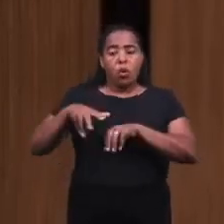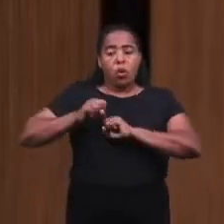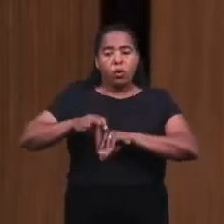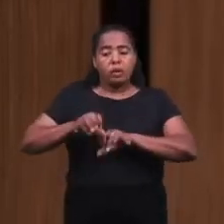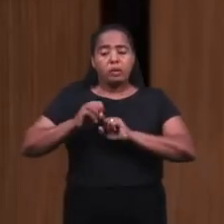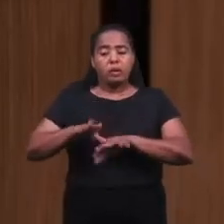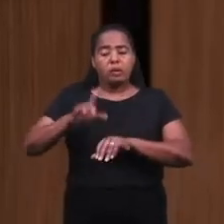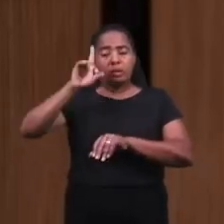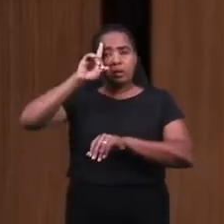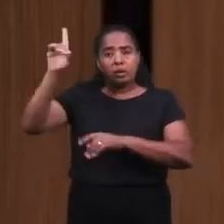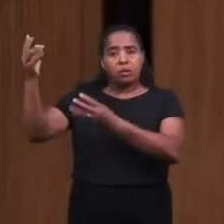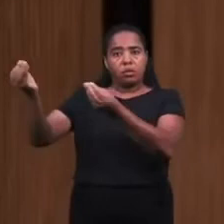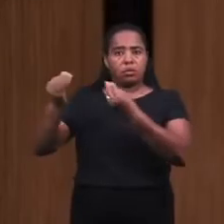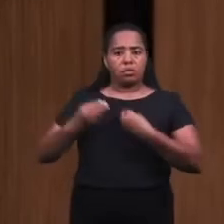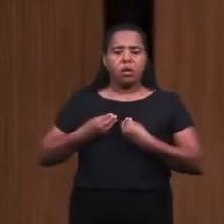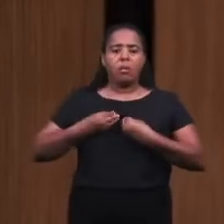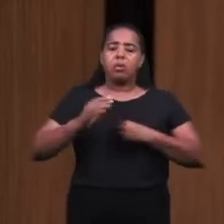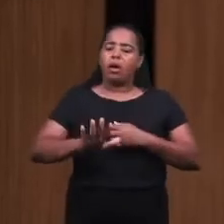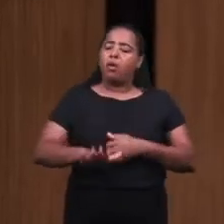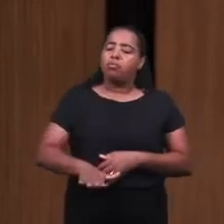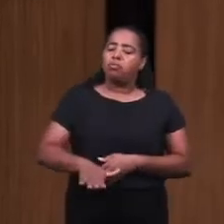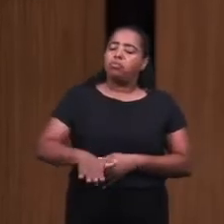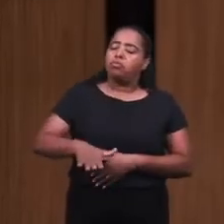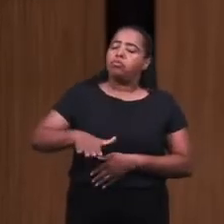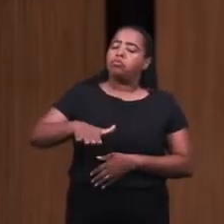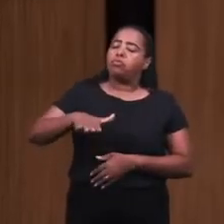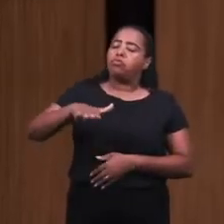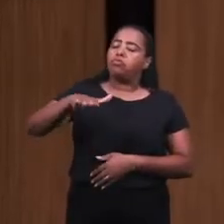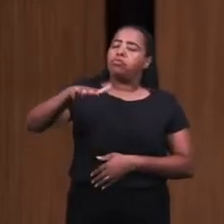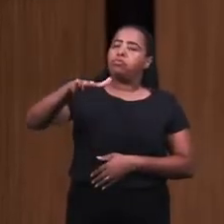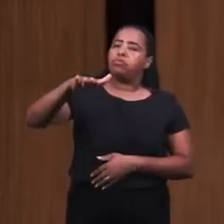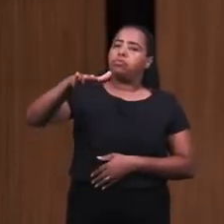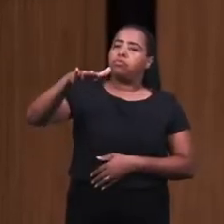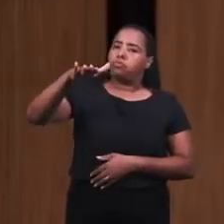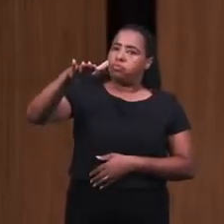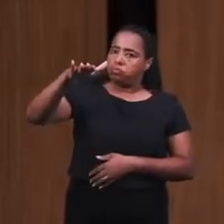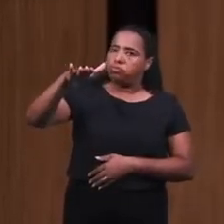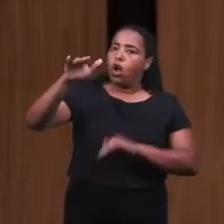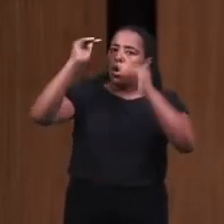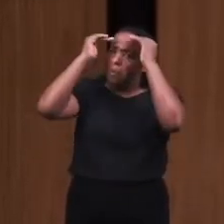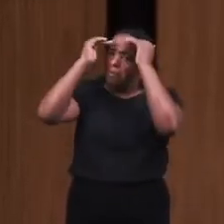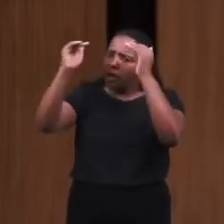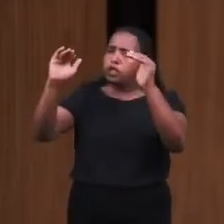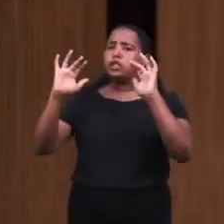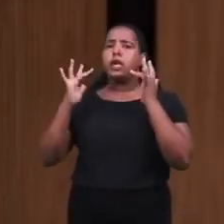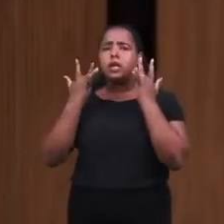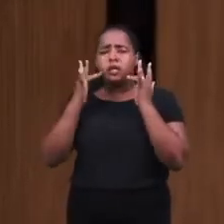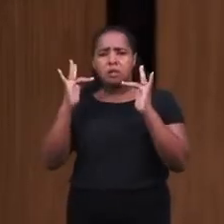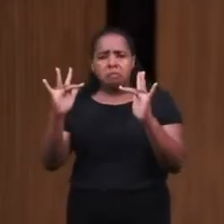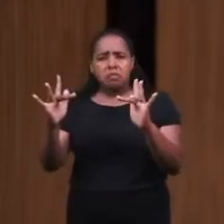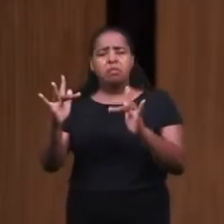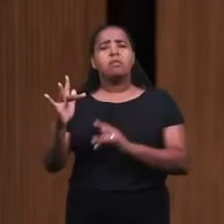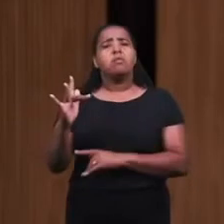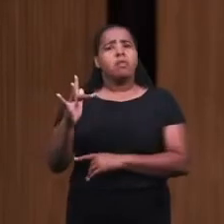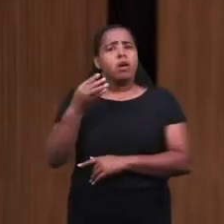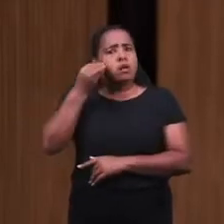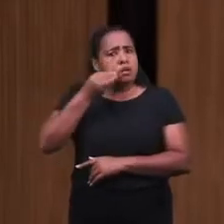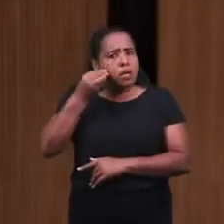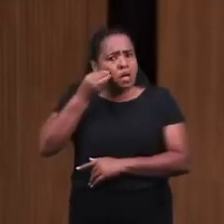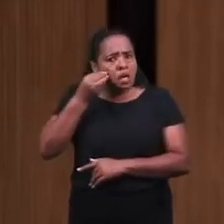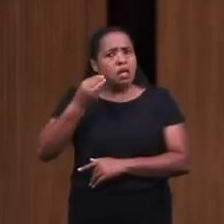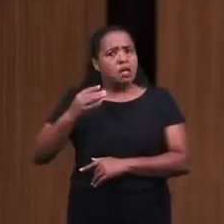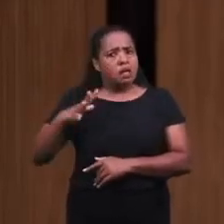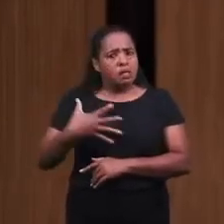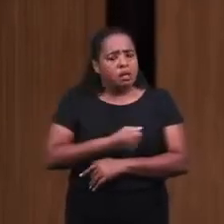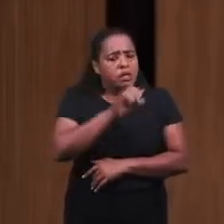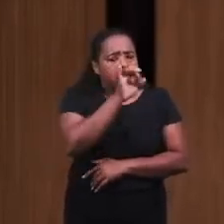left for us. Because doing so, they will grow up obedient in the fear of the Lord. They will have their own experiences